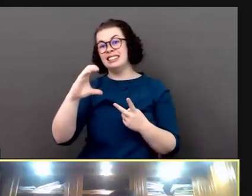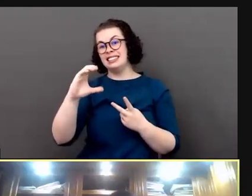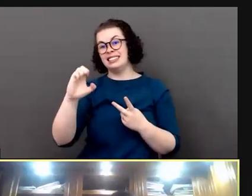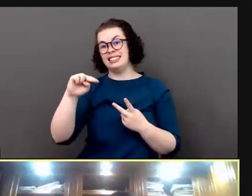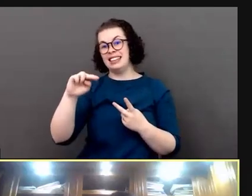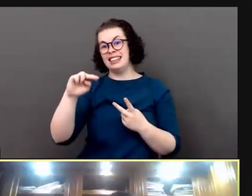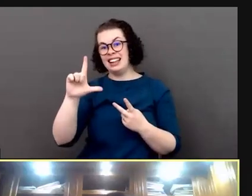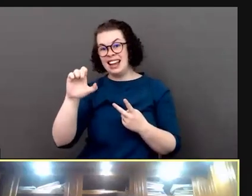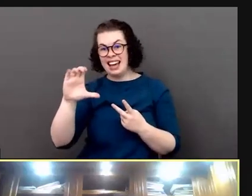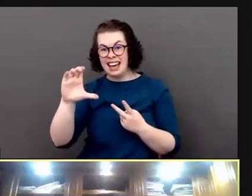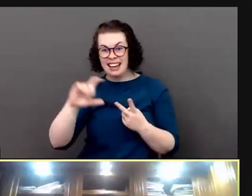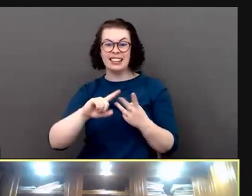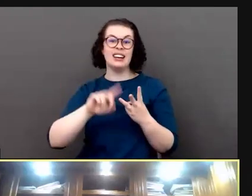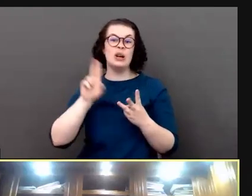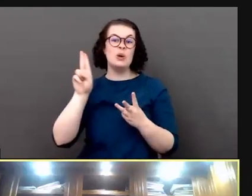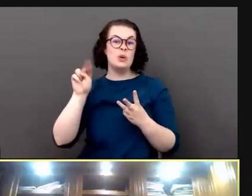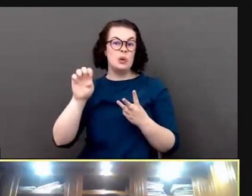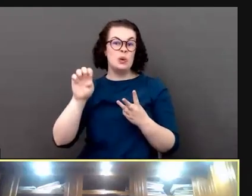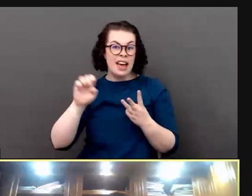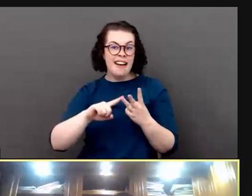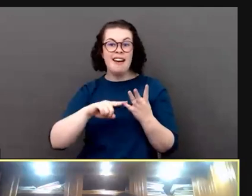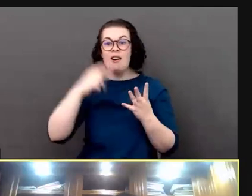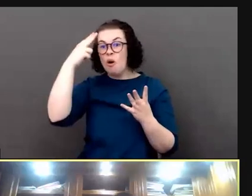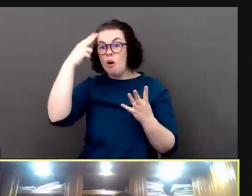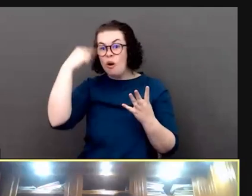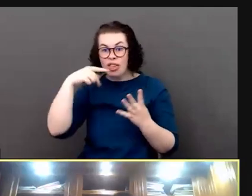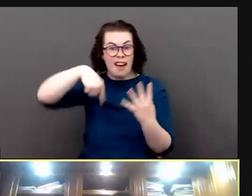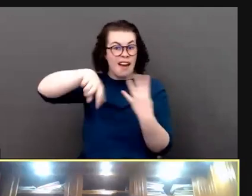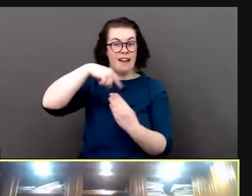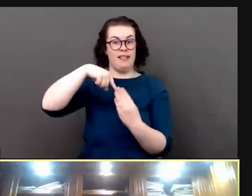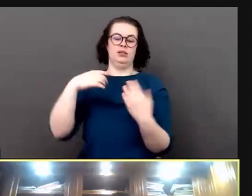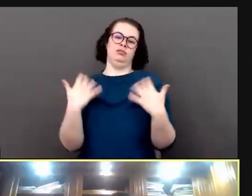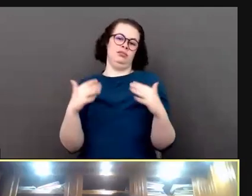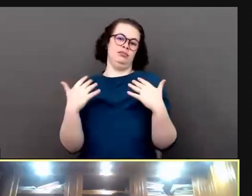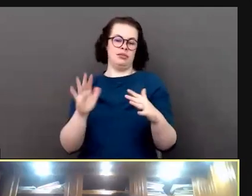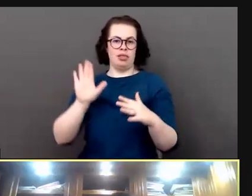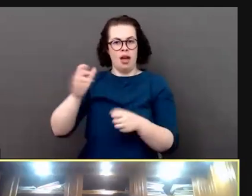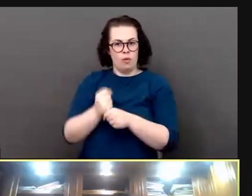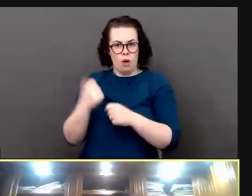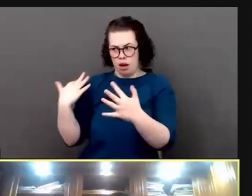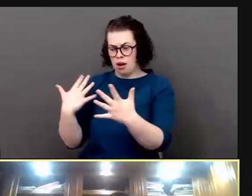UNE, and also Fundación 11, who has been doing the secretariat, also the